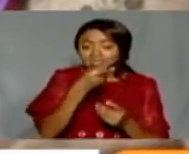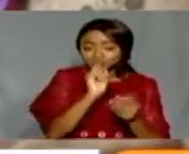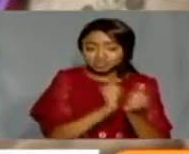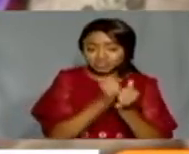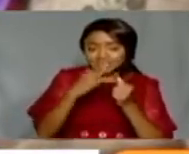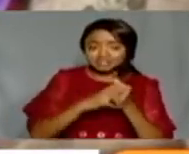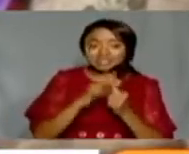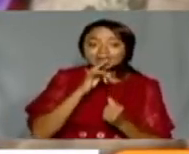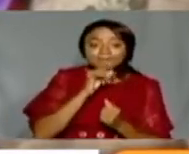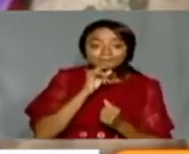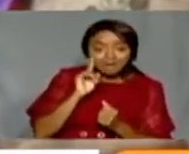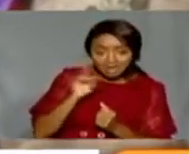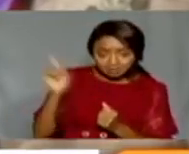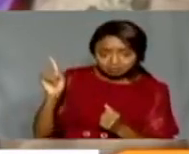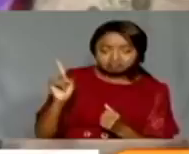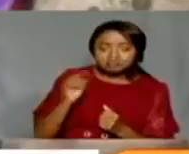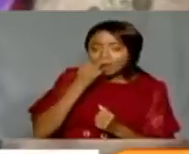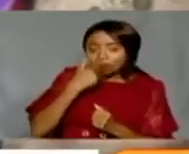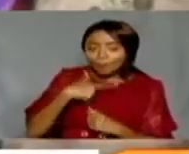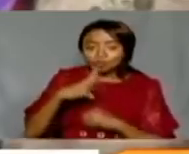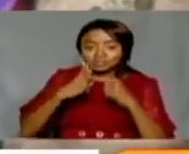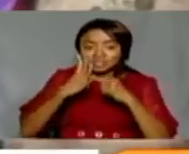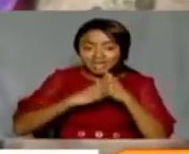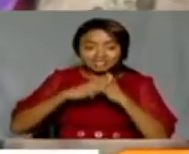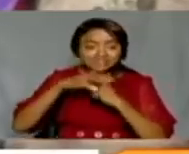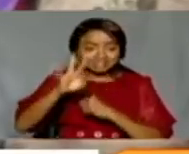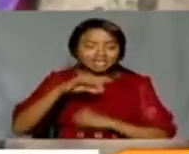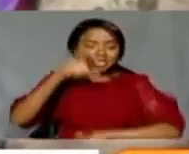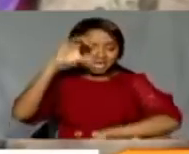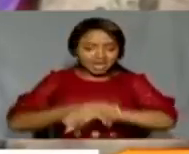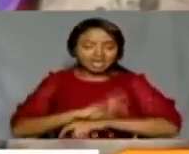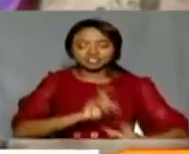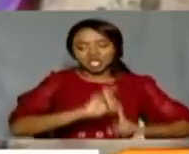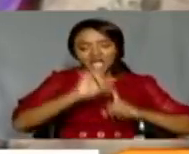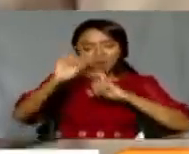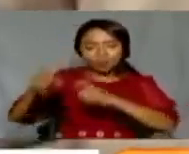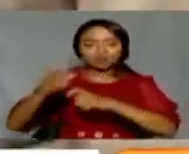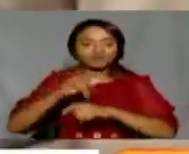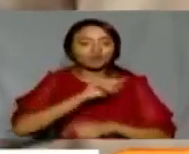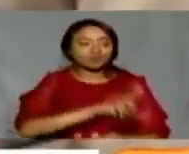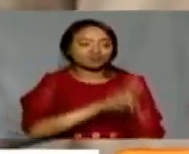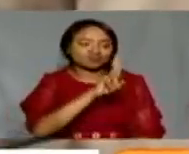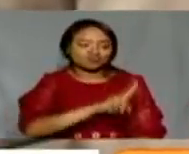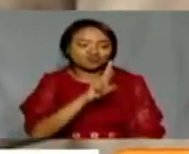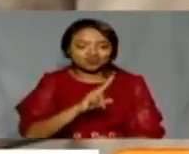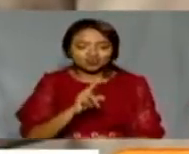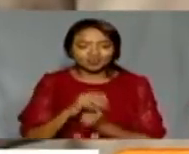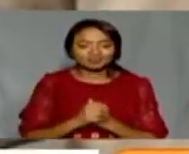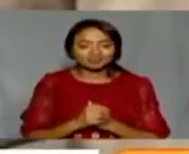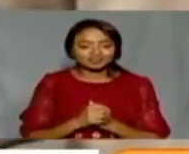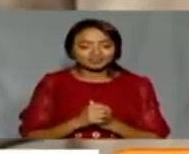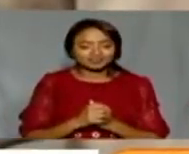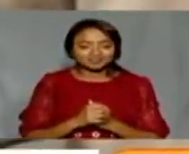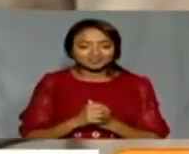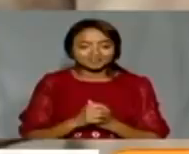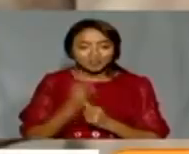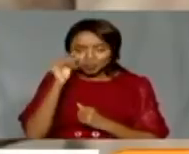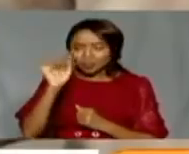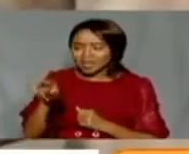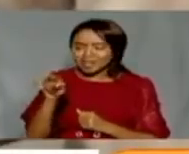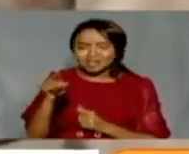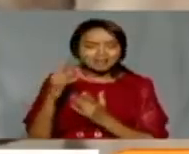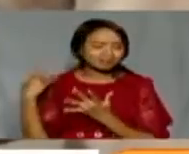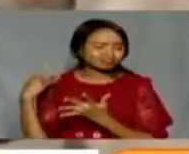Philip, age 93, received his fourth presidential award from President Uhuru Kenyatta, the Silver Lion Medal, for his